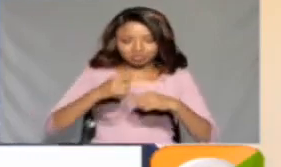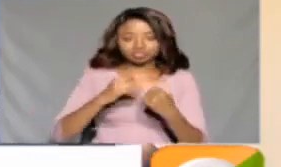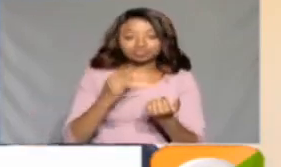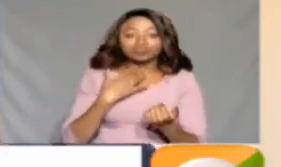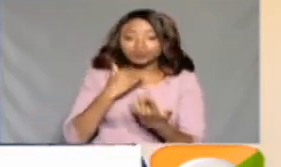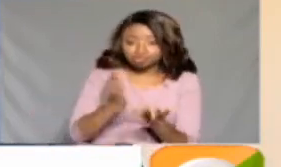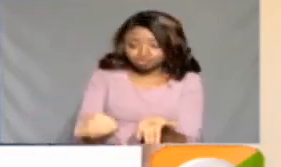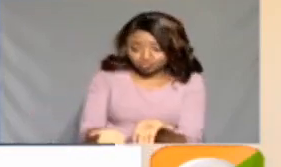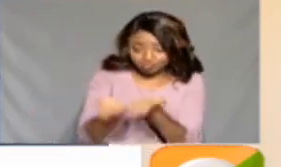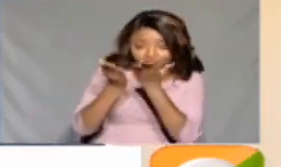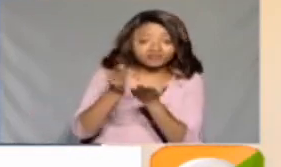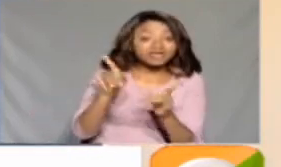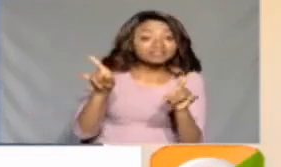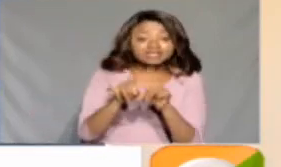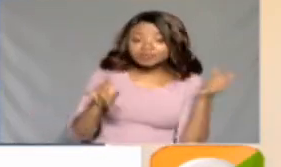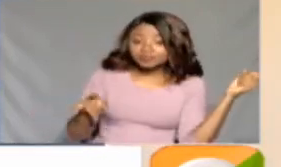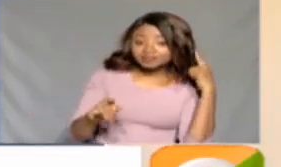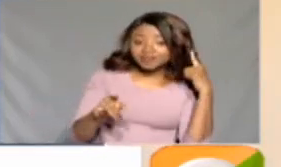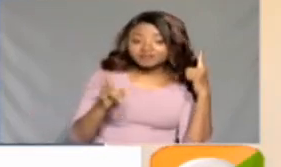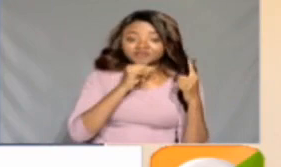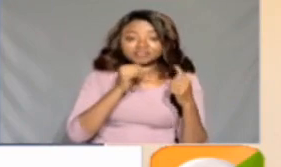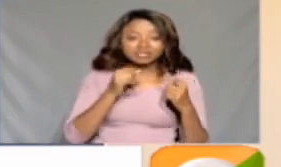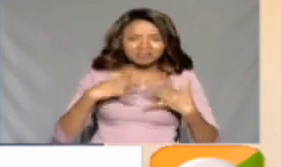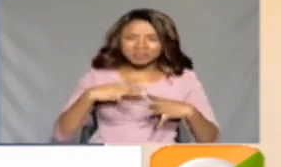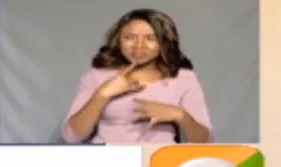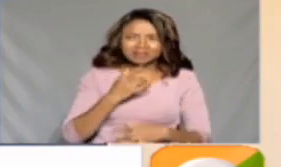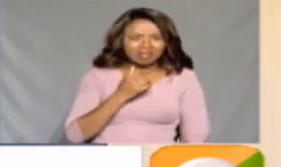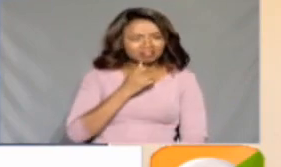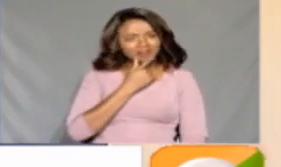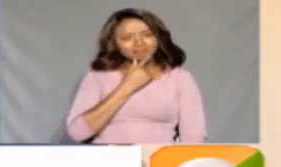some people say that I should ship out and go to ODM